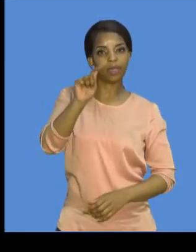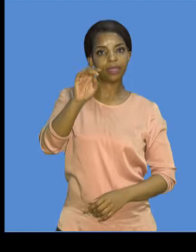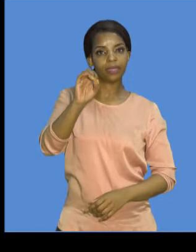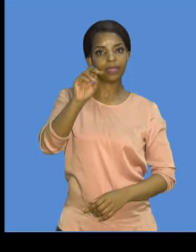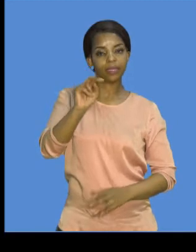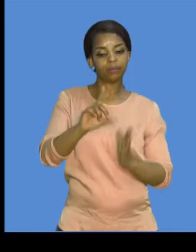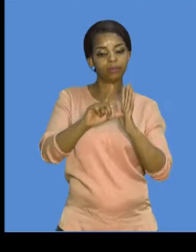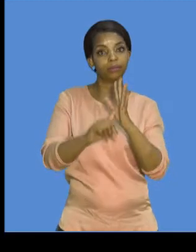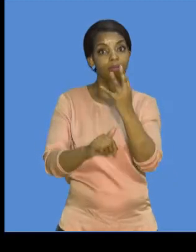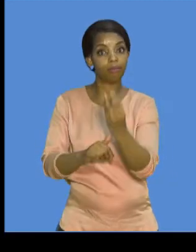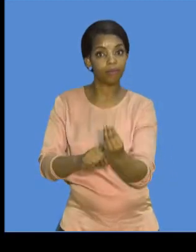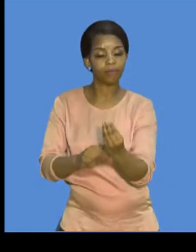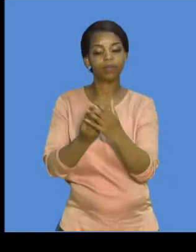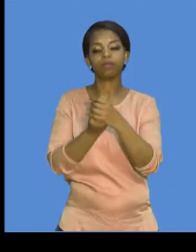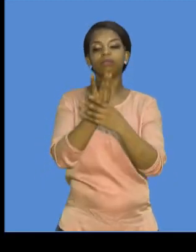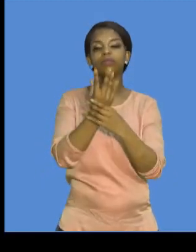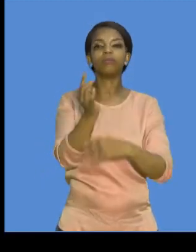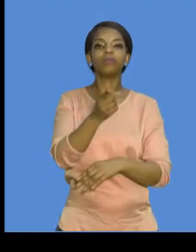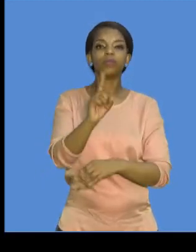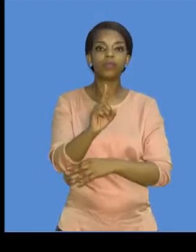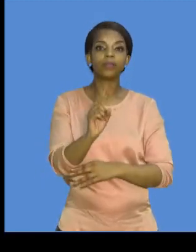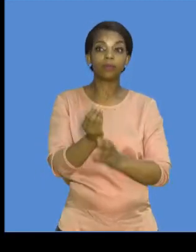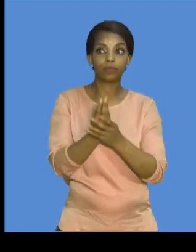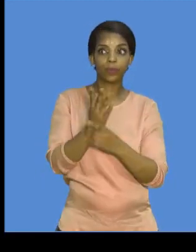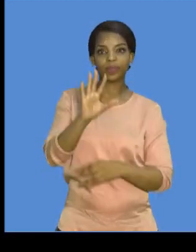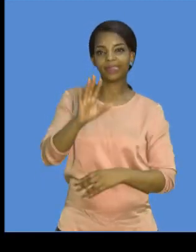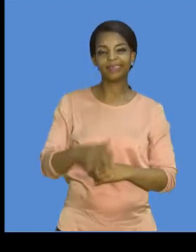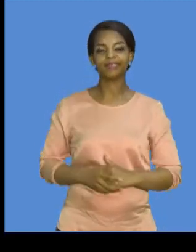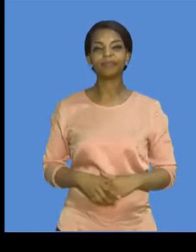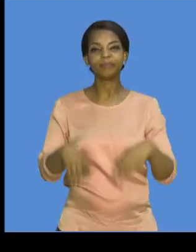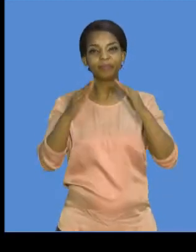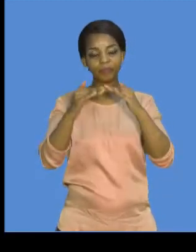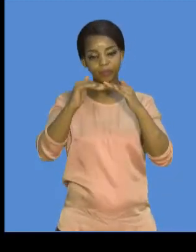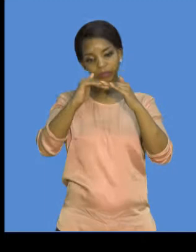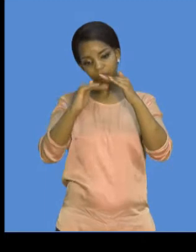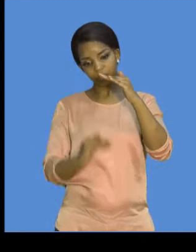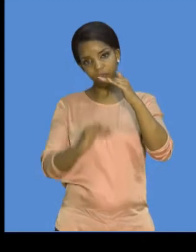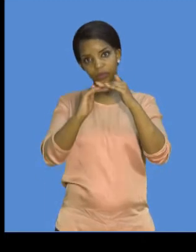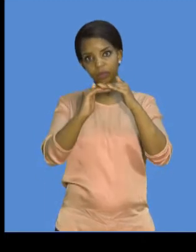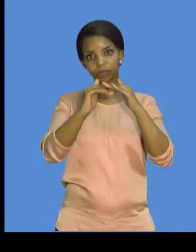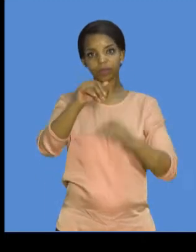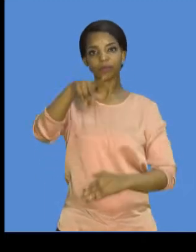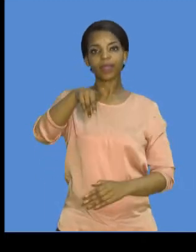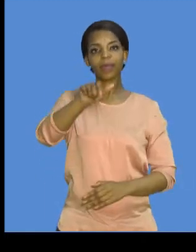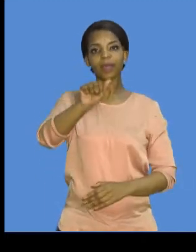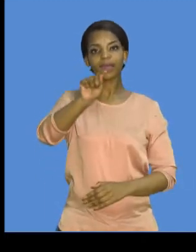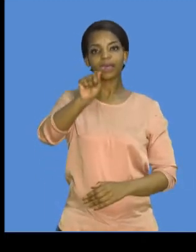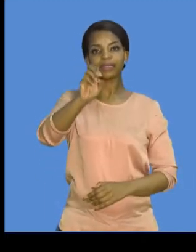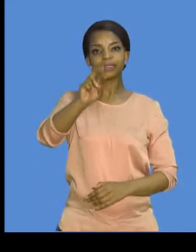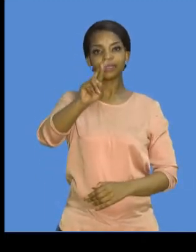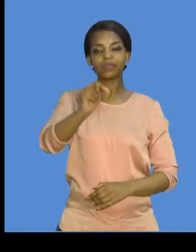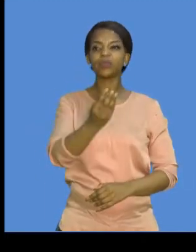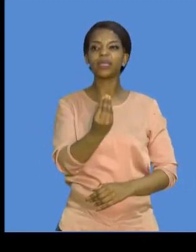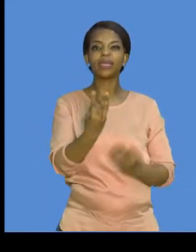to predict some growth. And then under patterns, remember there were three types: our simple, compound, and